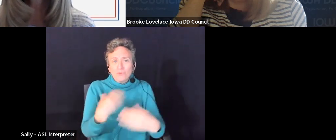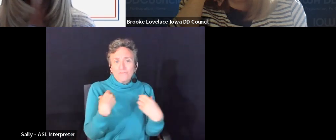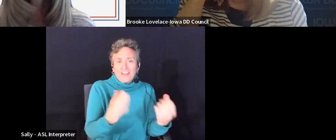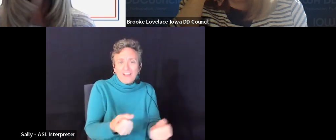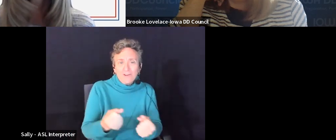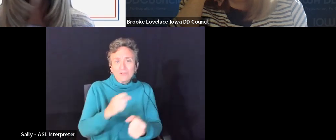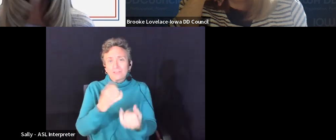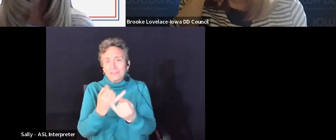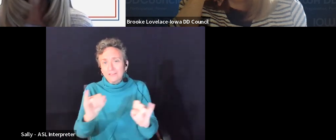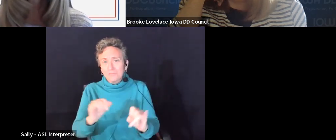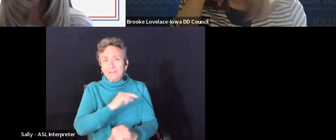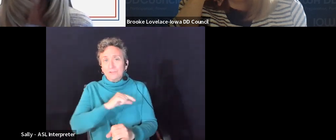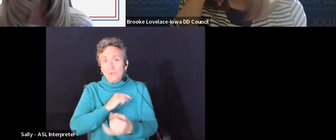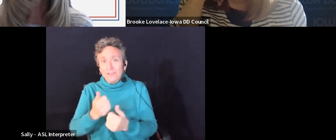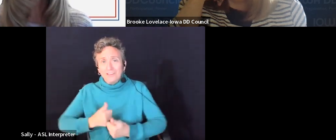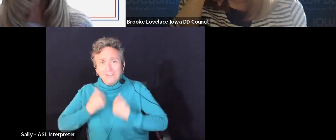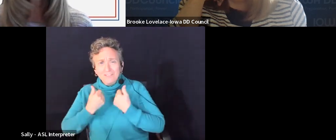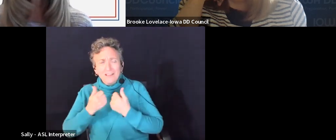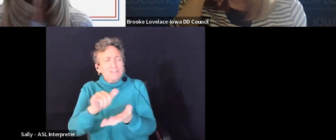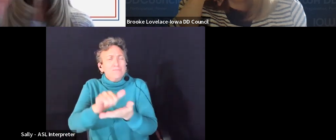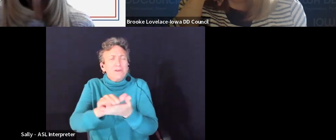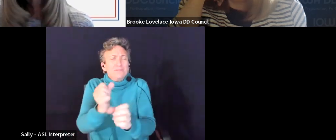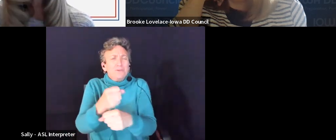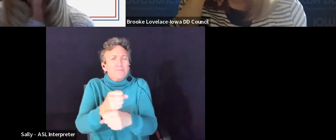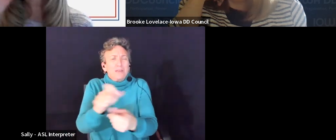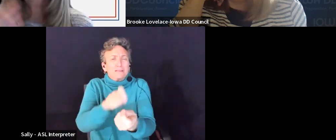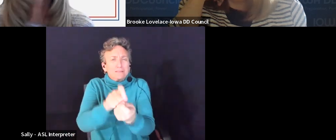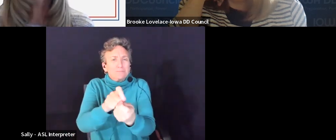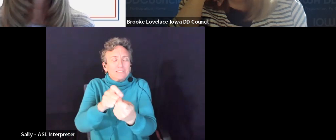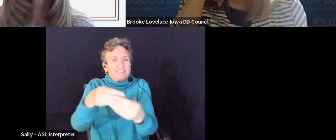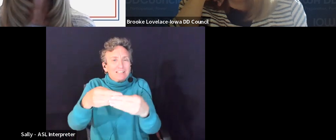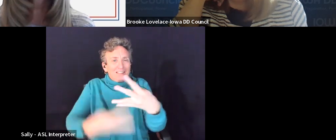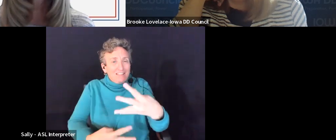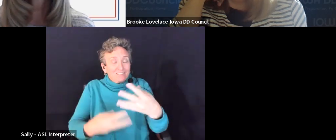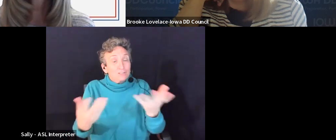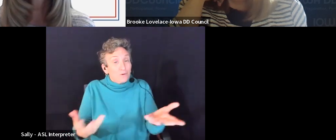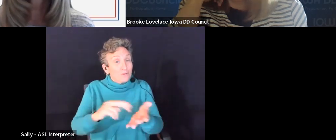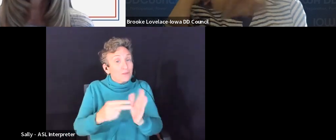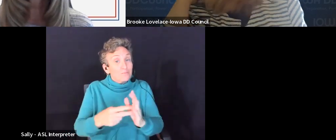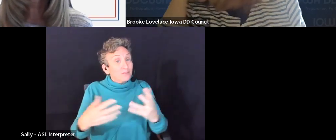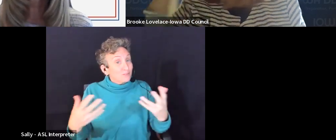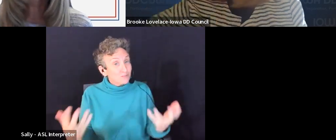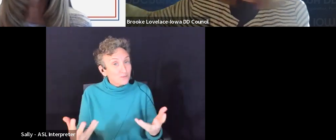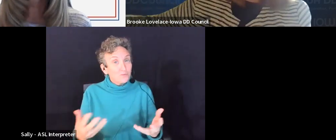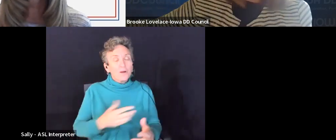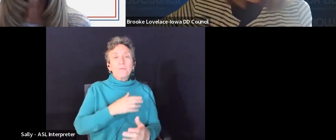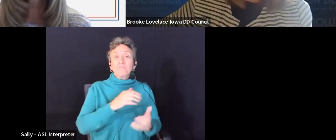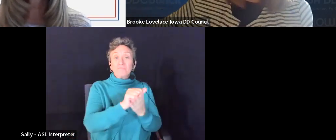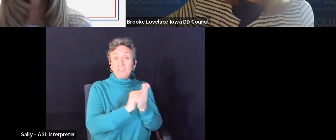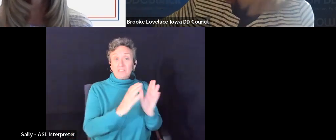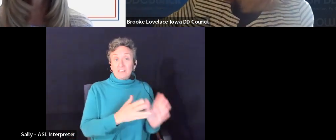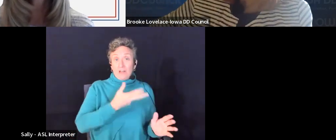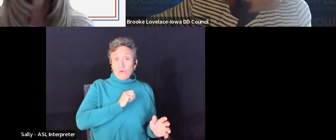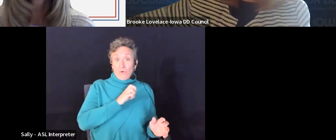of life. Therefore, that's a little bit on the account owner to make sure that they meet